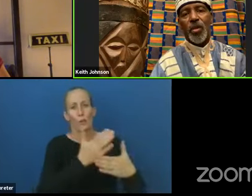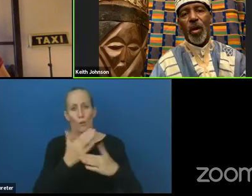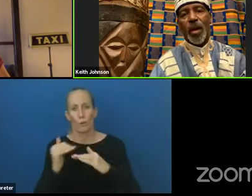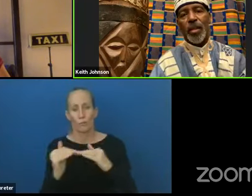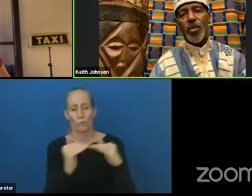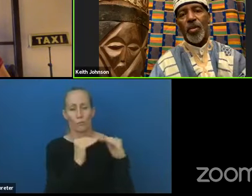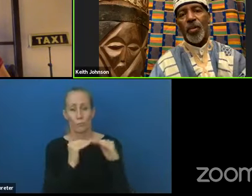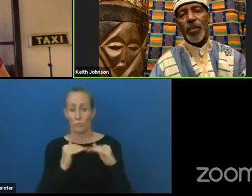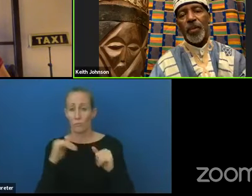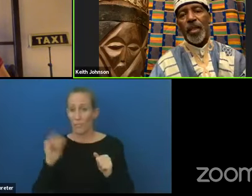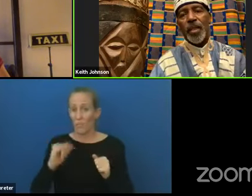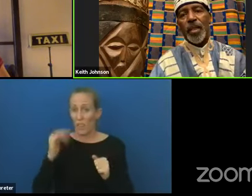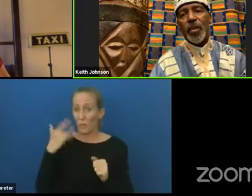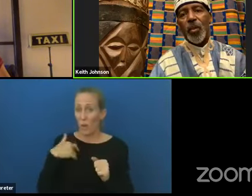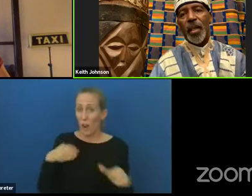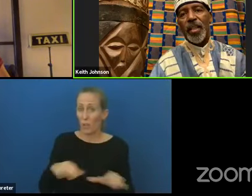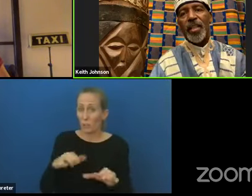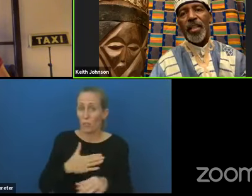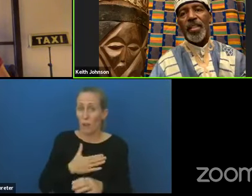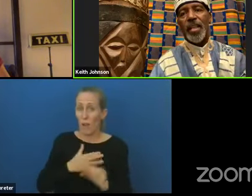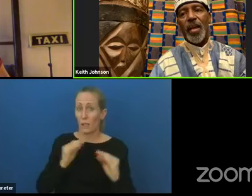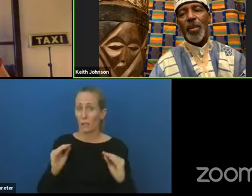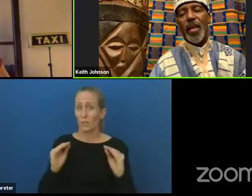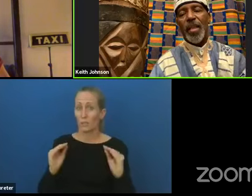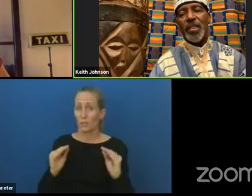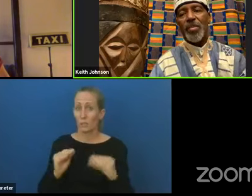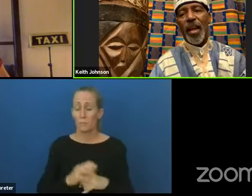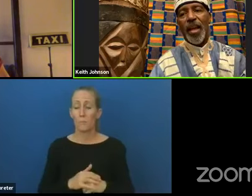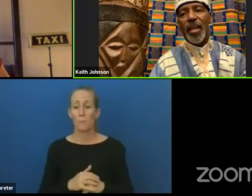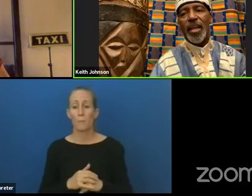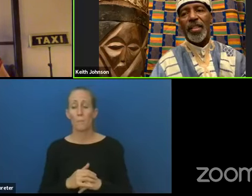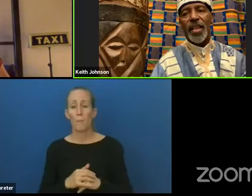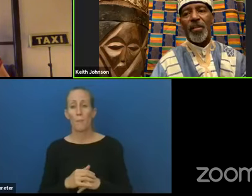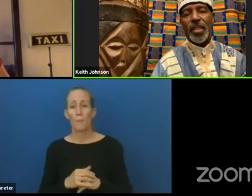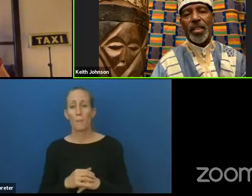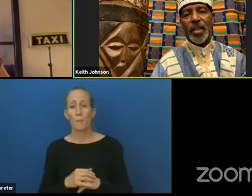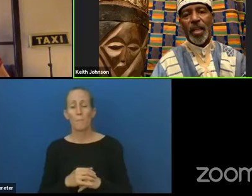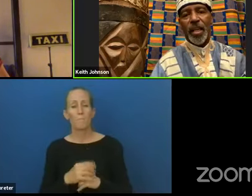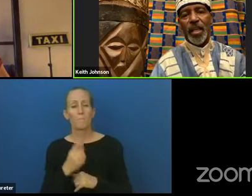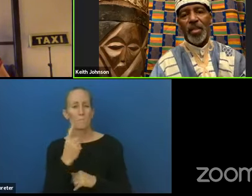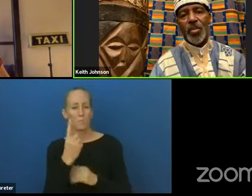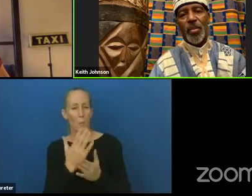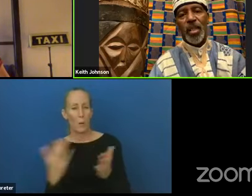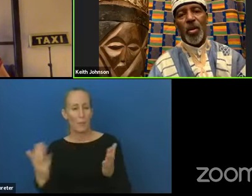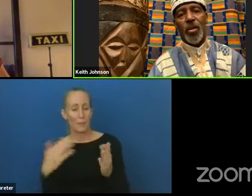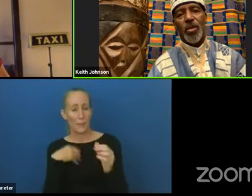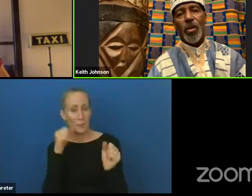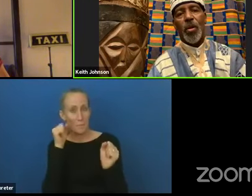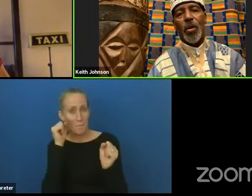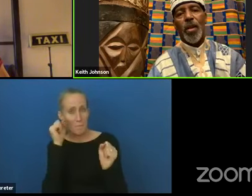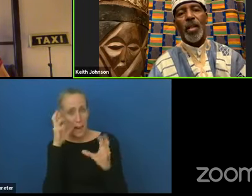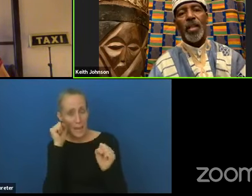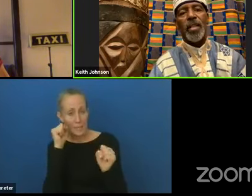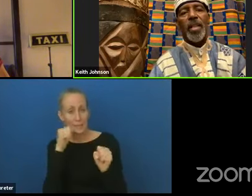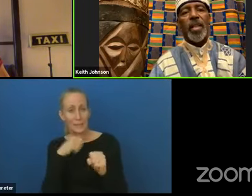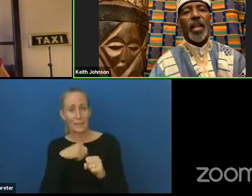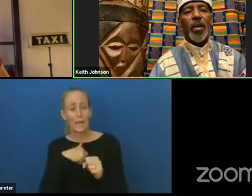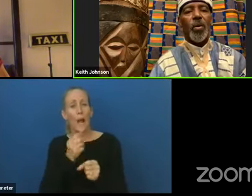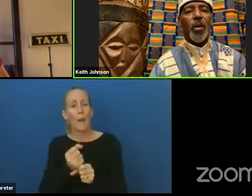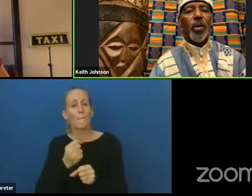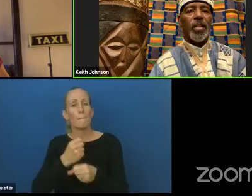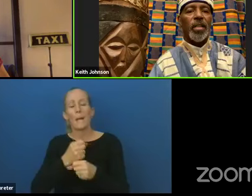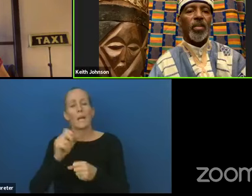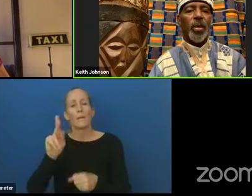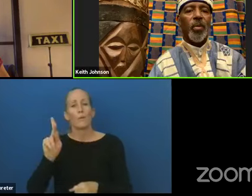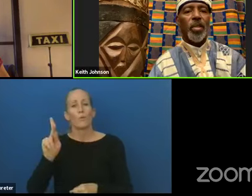me doing what I do. One of the things that I'm amazed by is I've been studying an instrument called the Cora, and